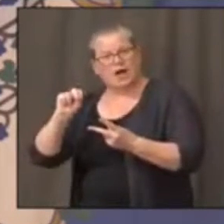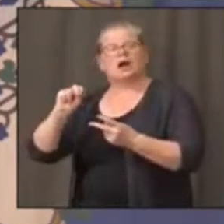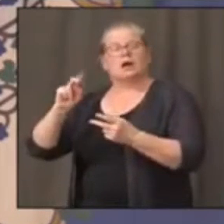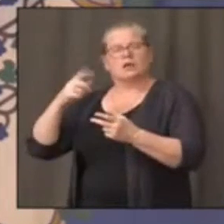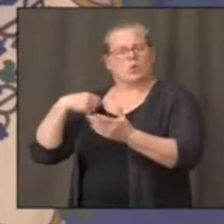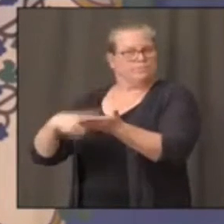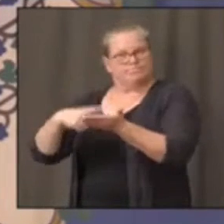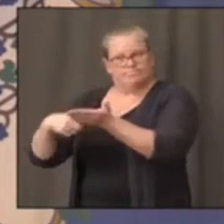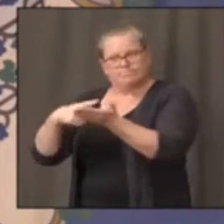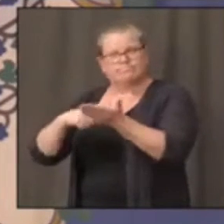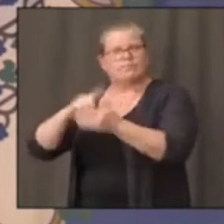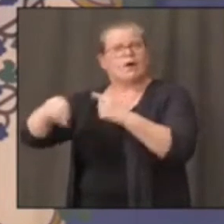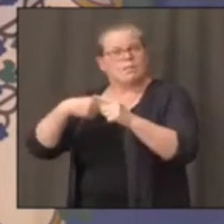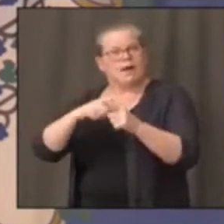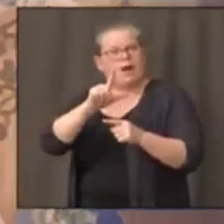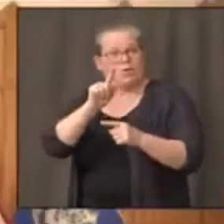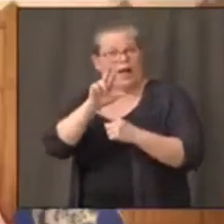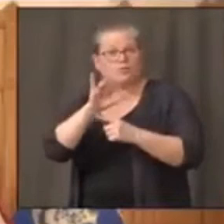litigation.